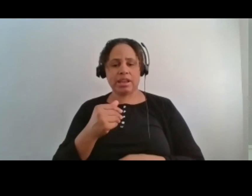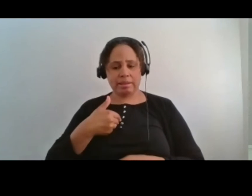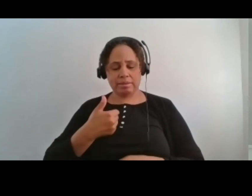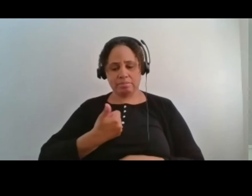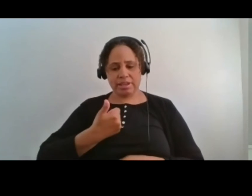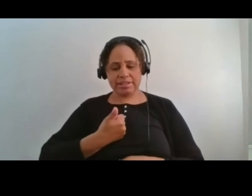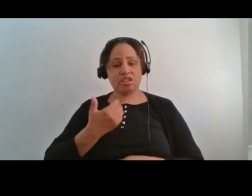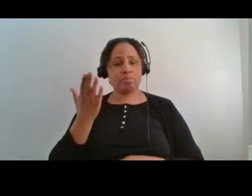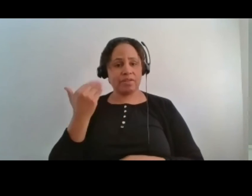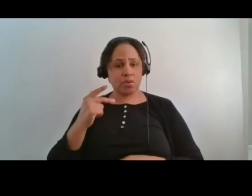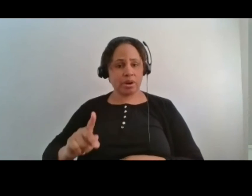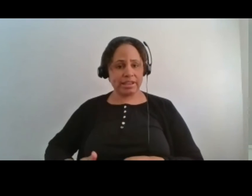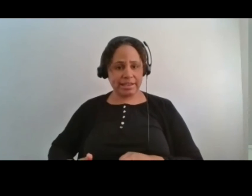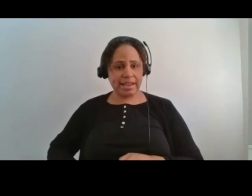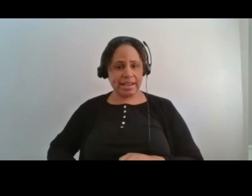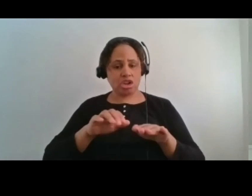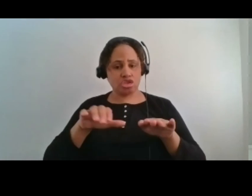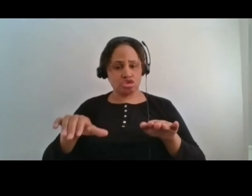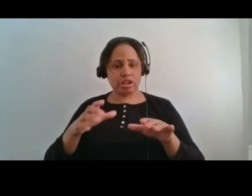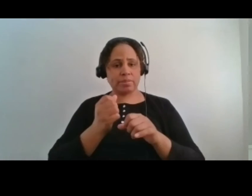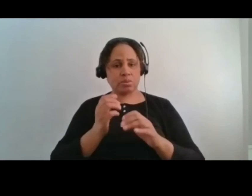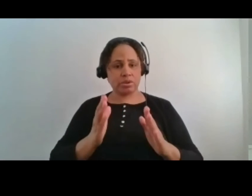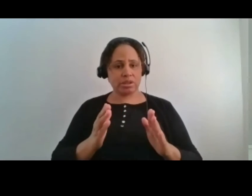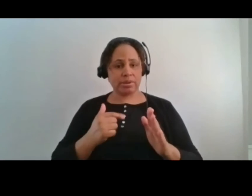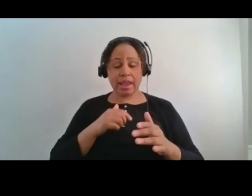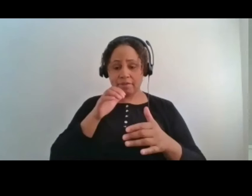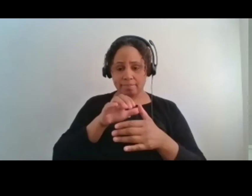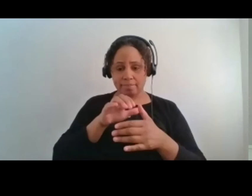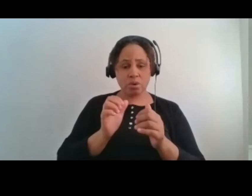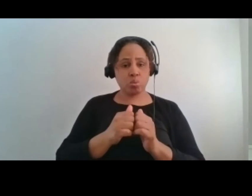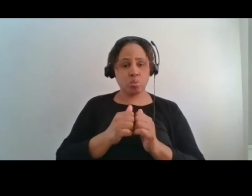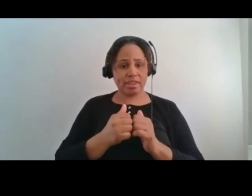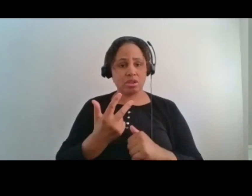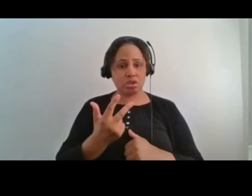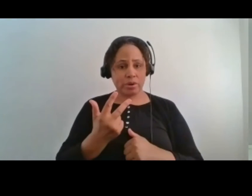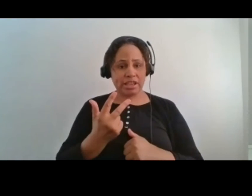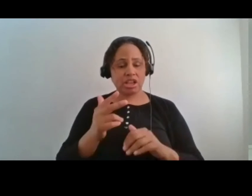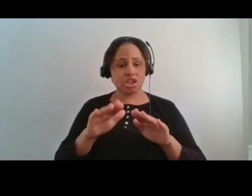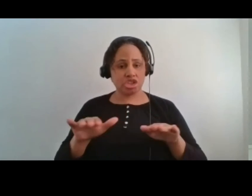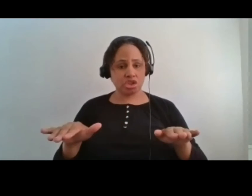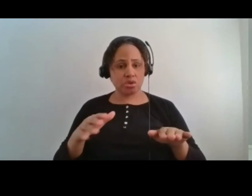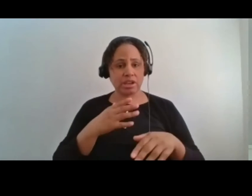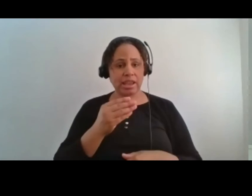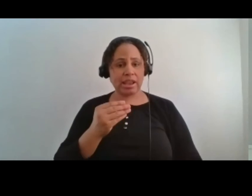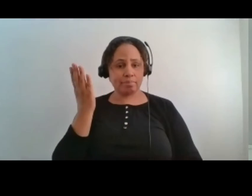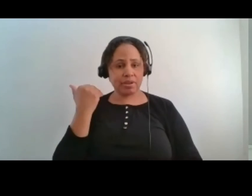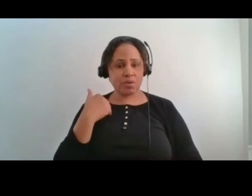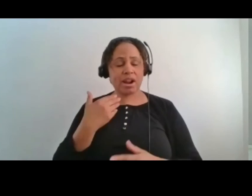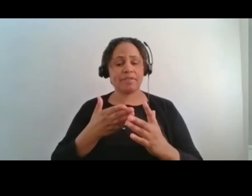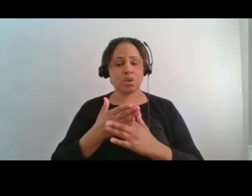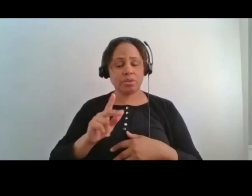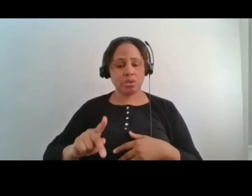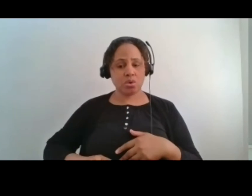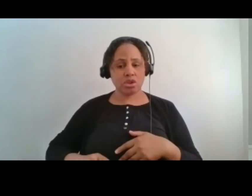said, I'm married with 3 children. And I had gone through kidney transplant back